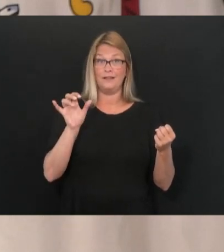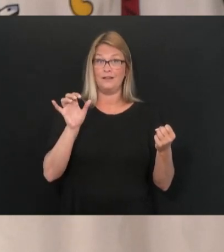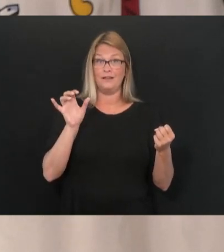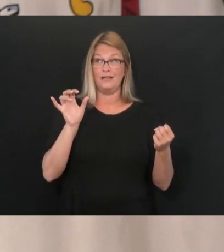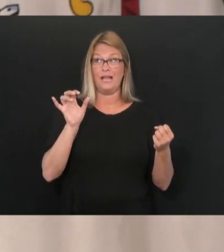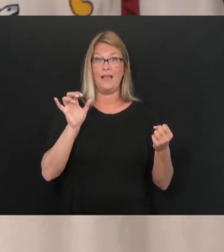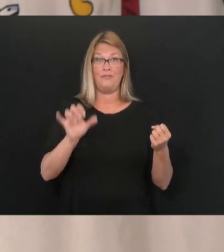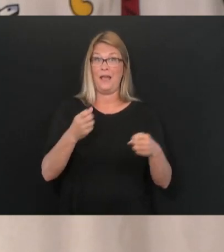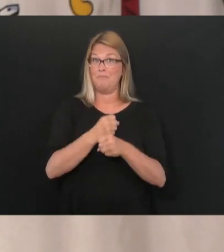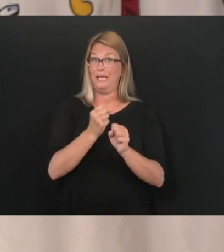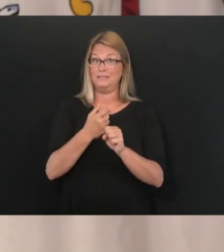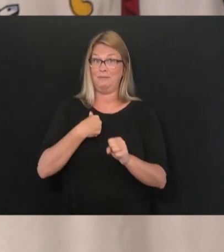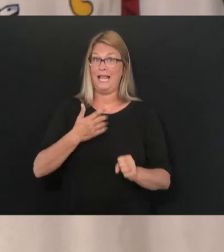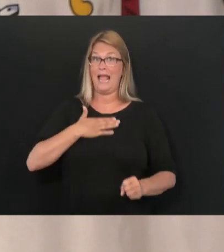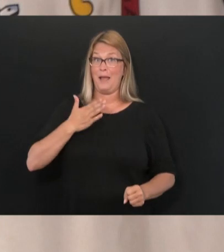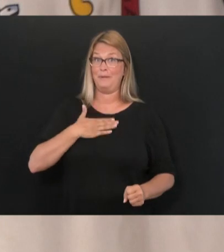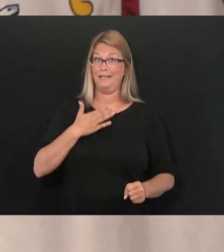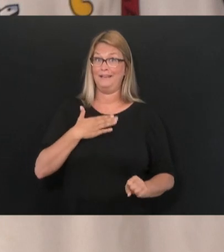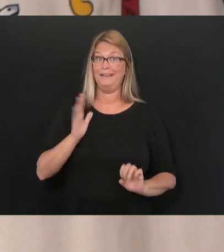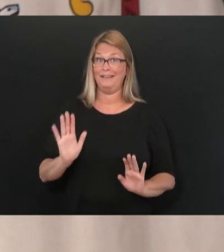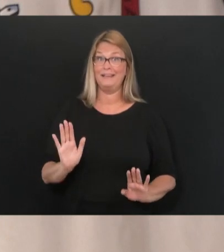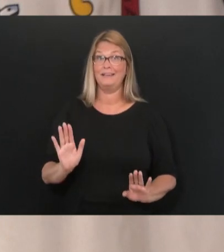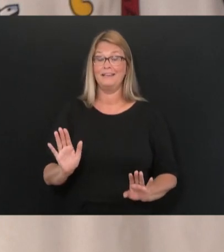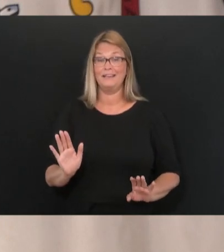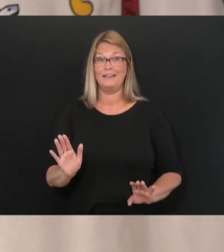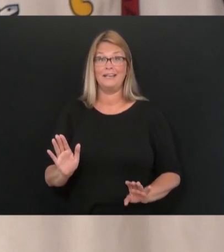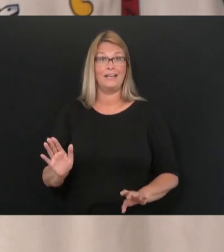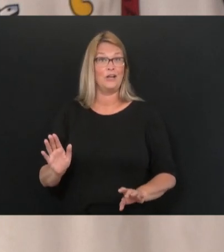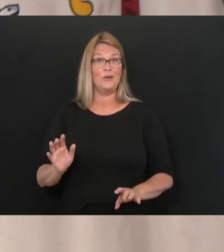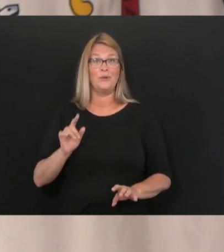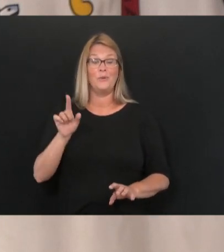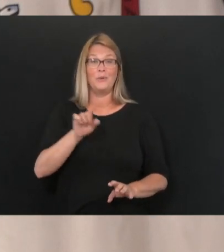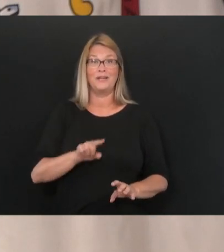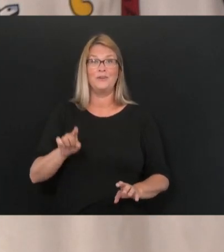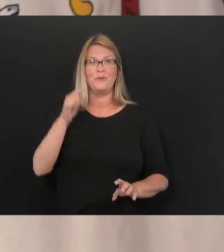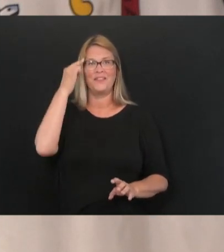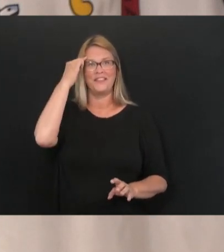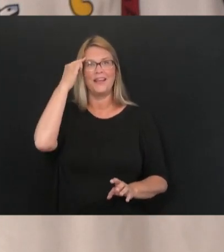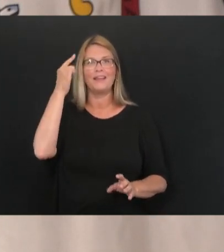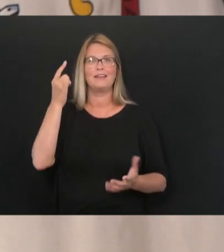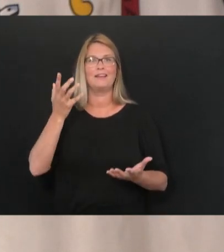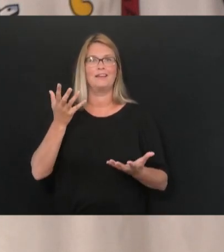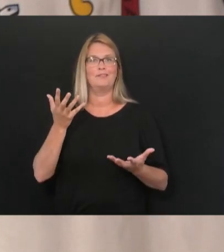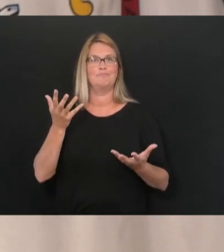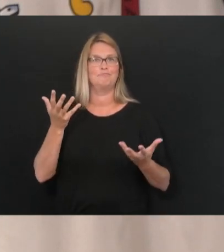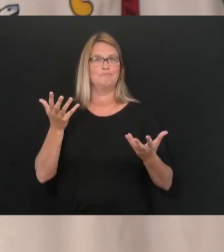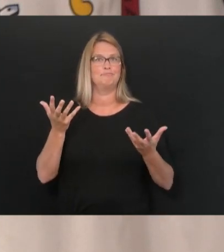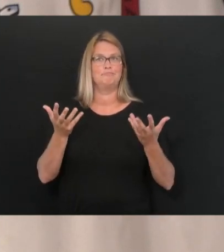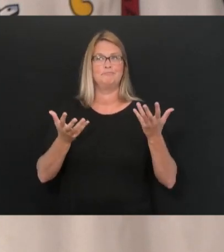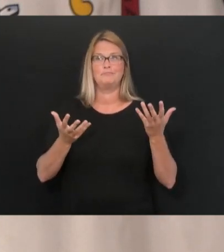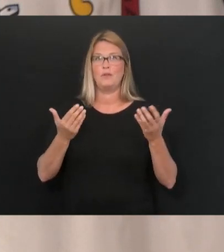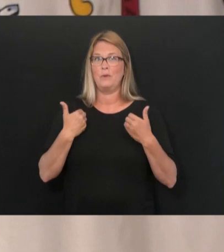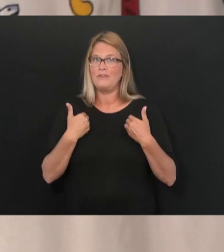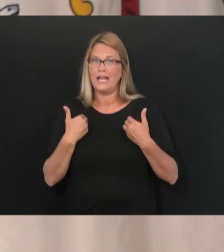couldn't tickle me anymore. When you just think about it, we've had